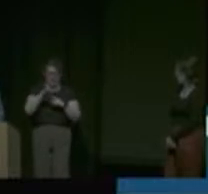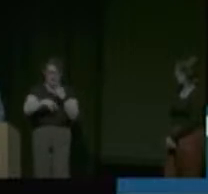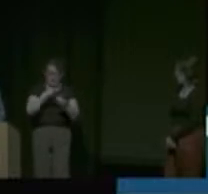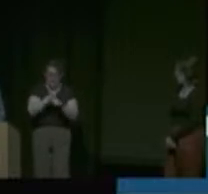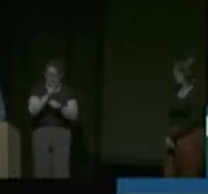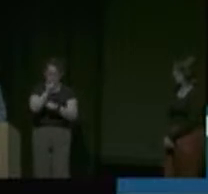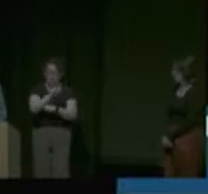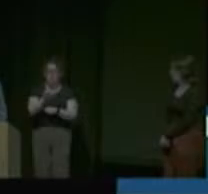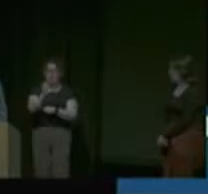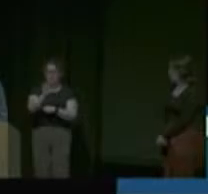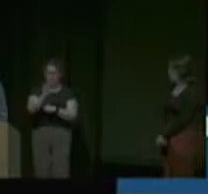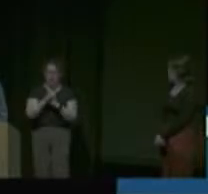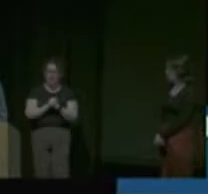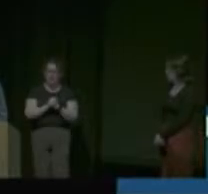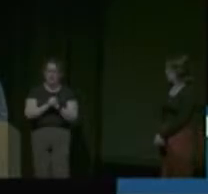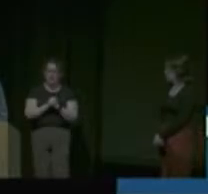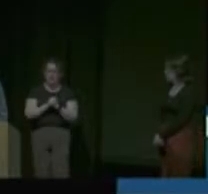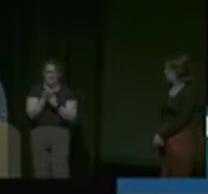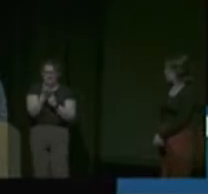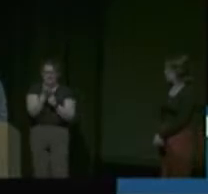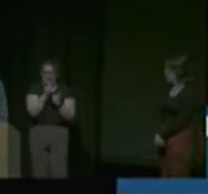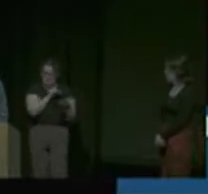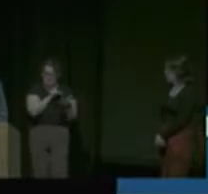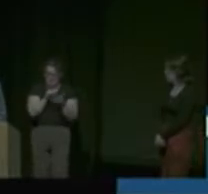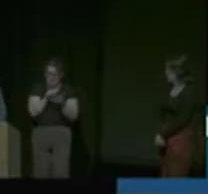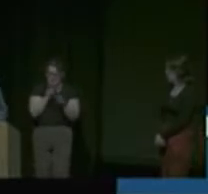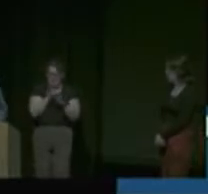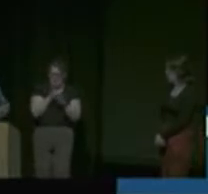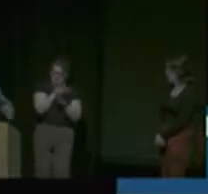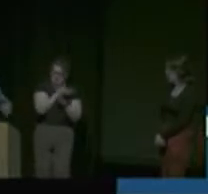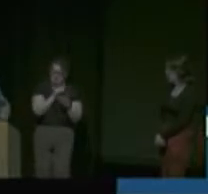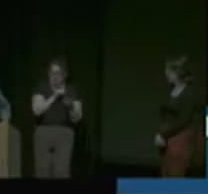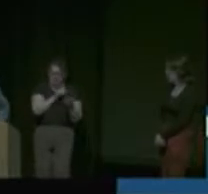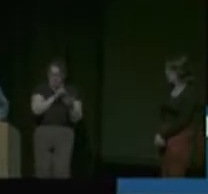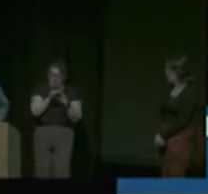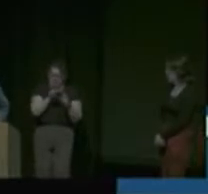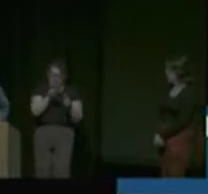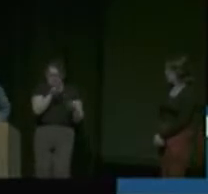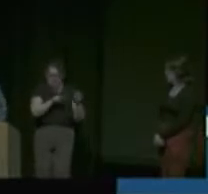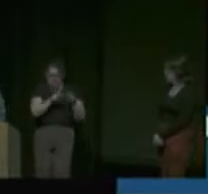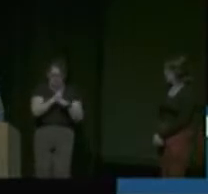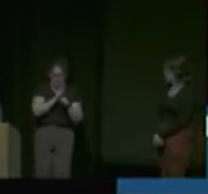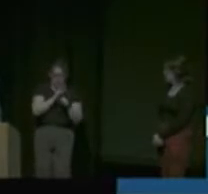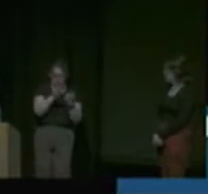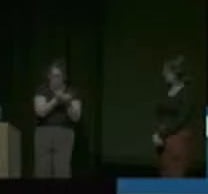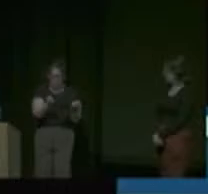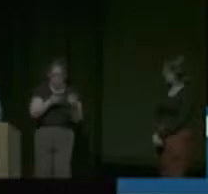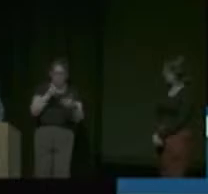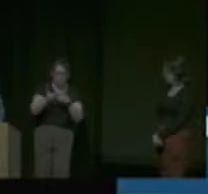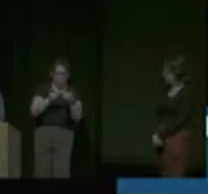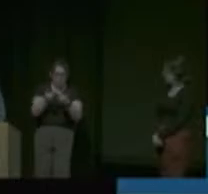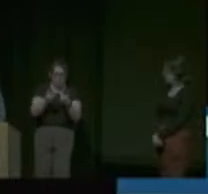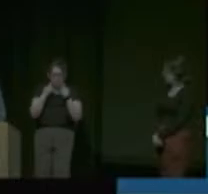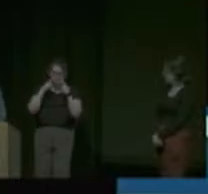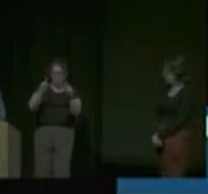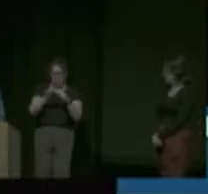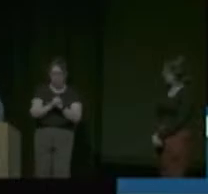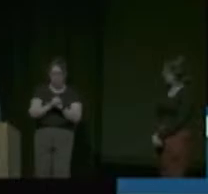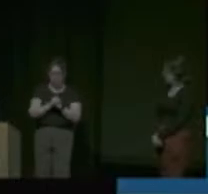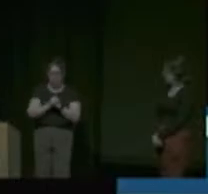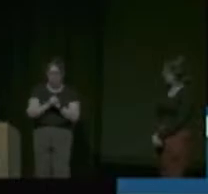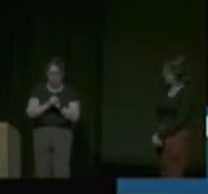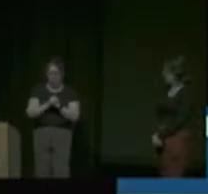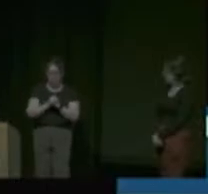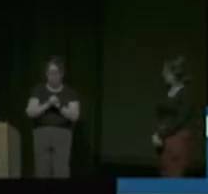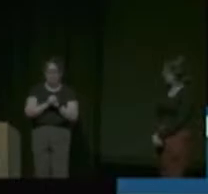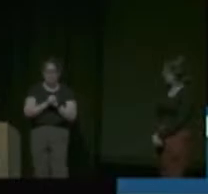a little pilot study that needs to be done to just make sure all the equipment and processes are working. So we're targeting that this year,